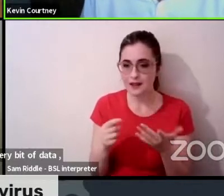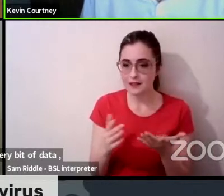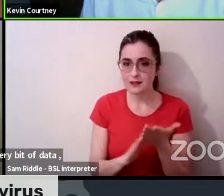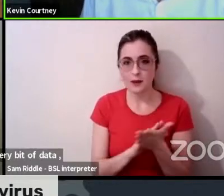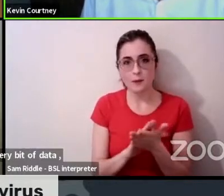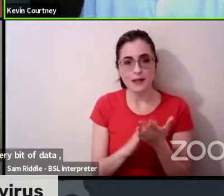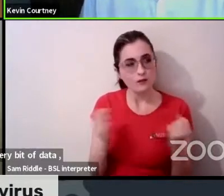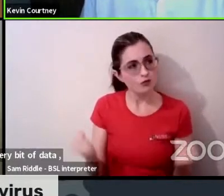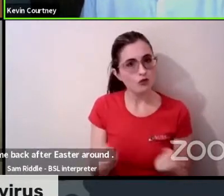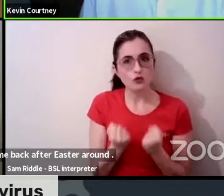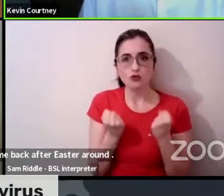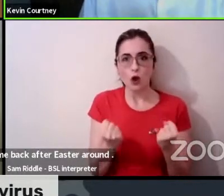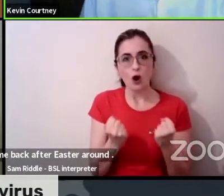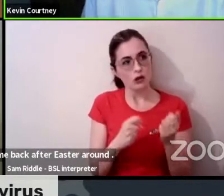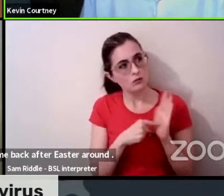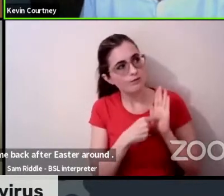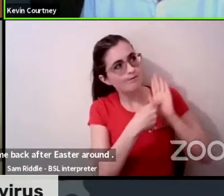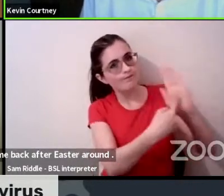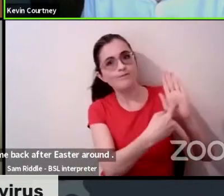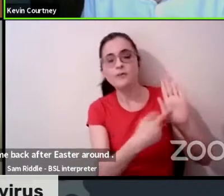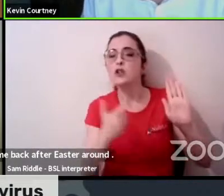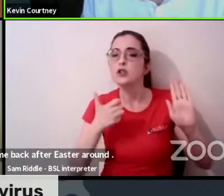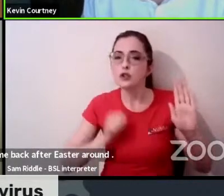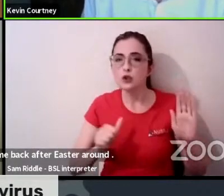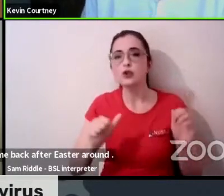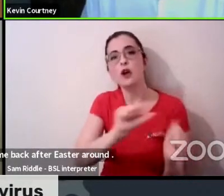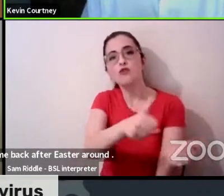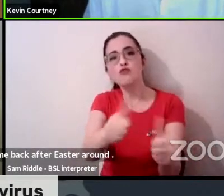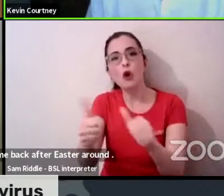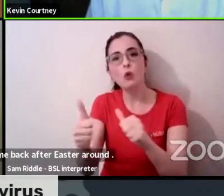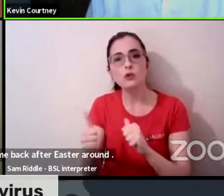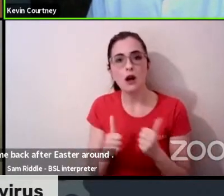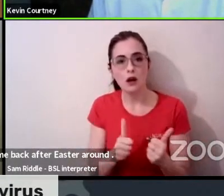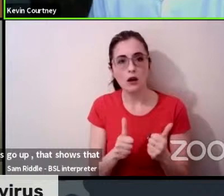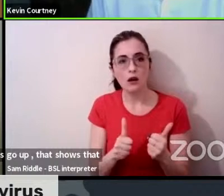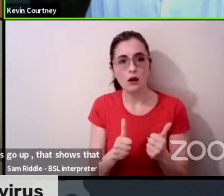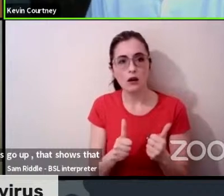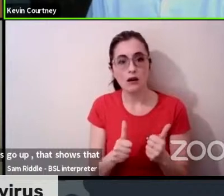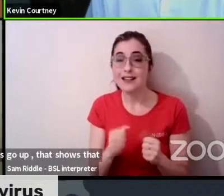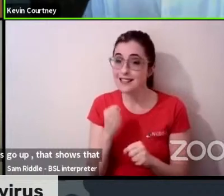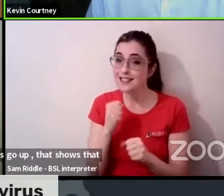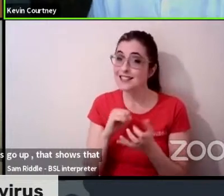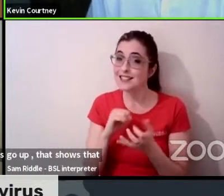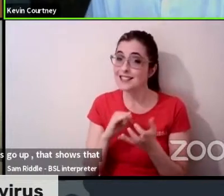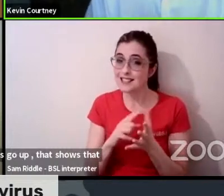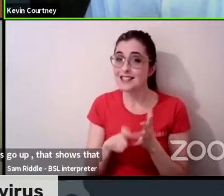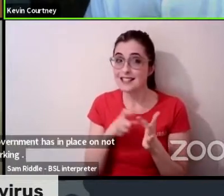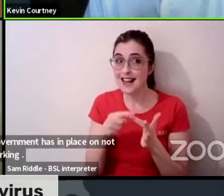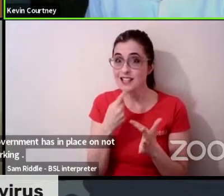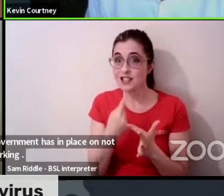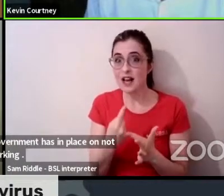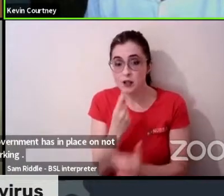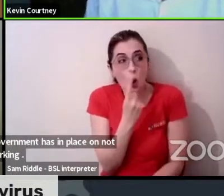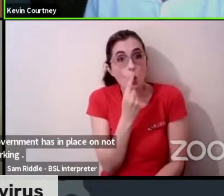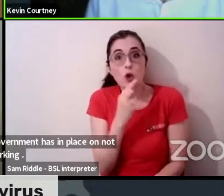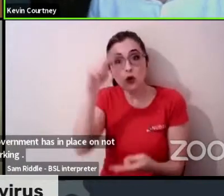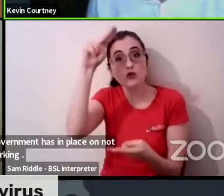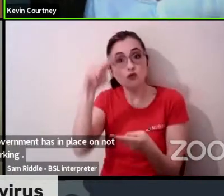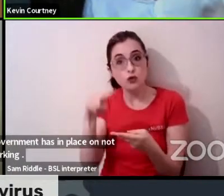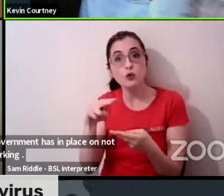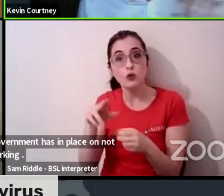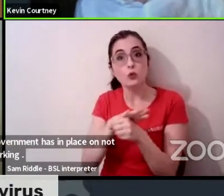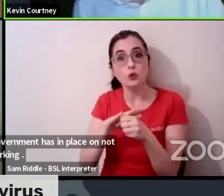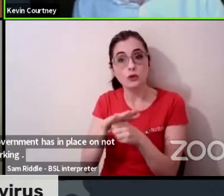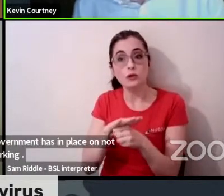more strong the case for rota operation, which SAGE said could reduce cases.